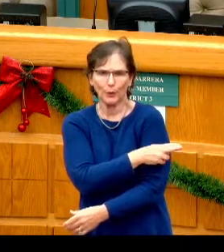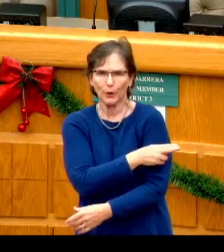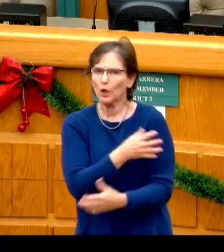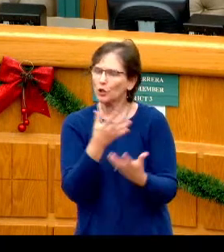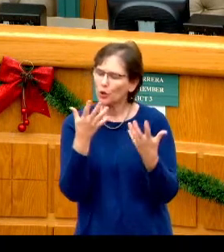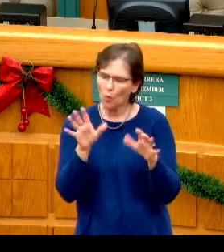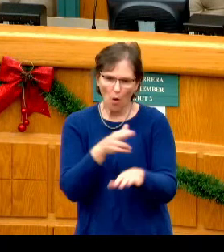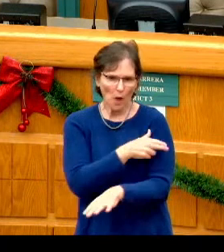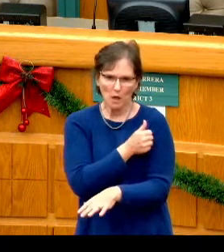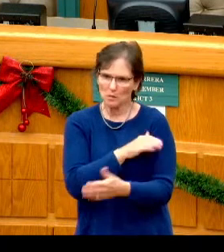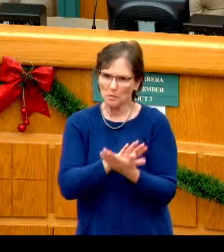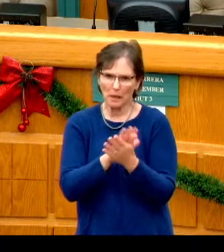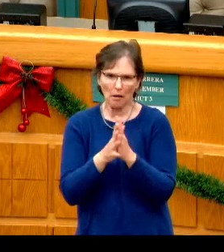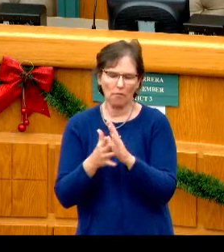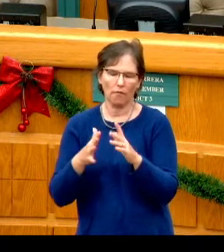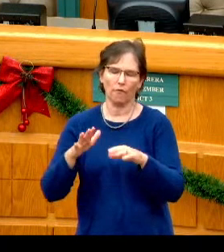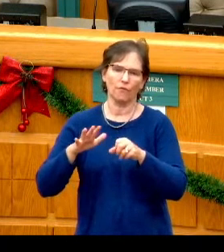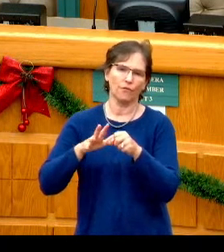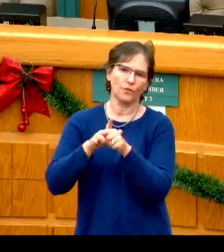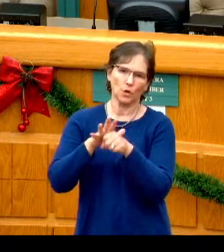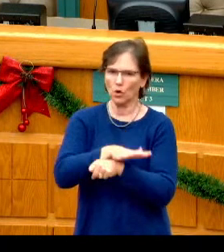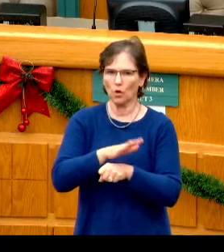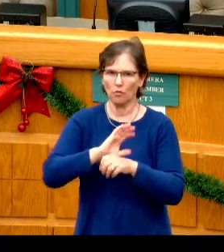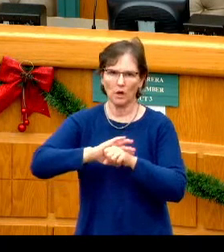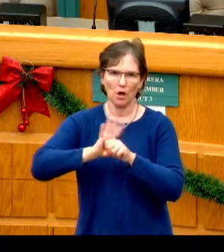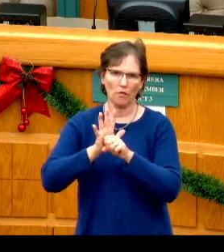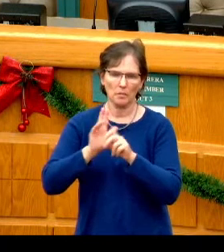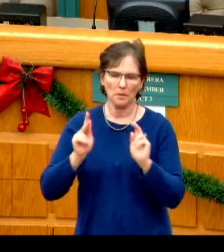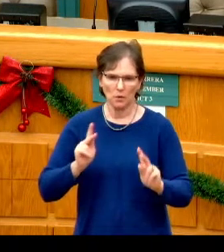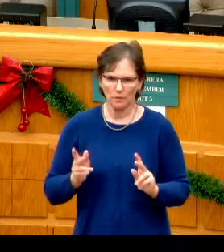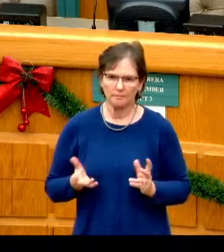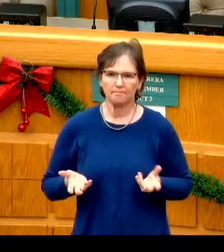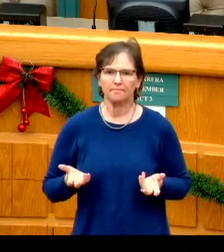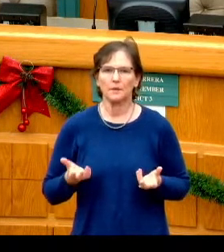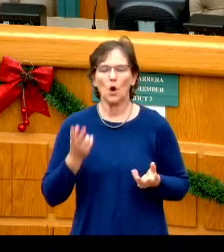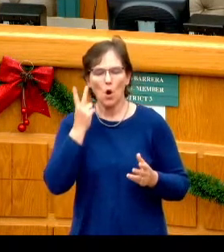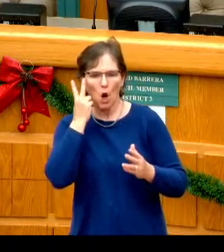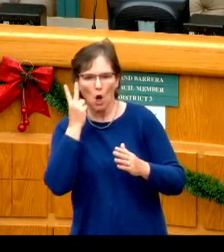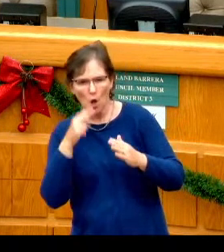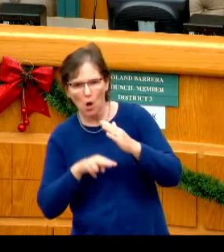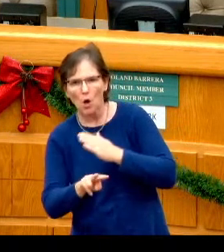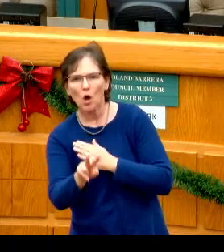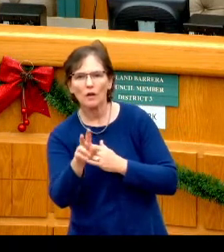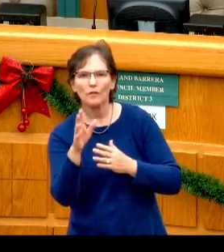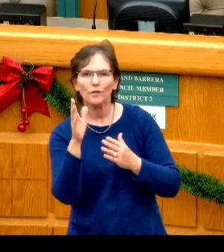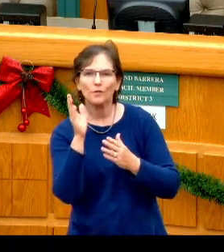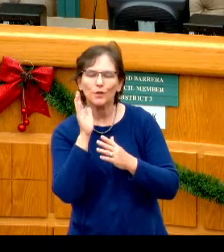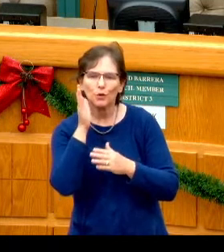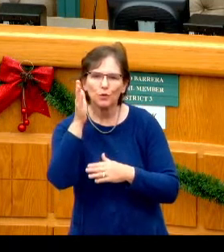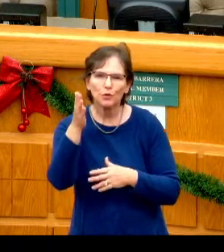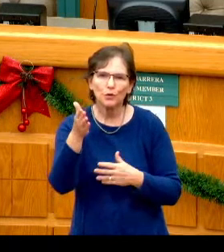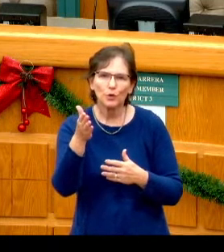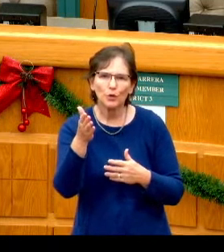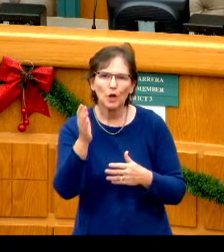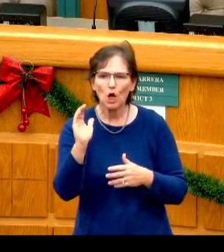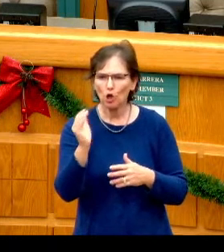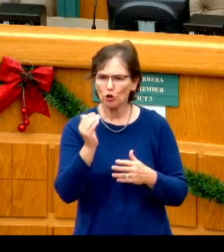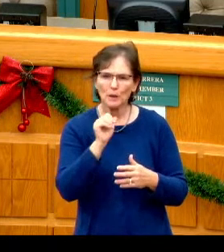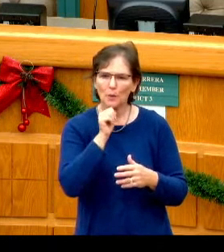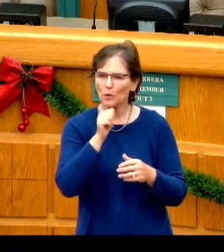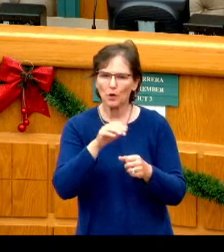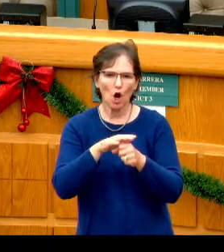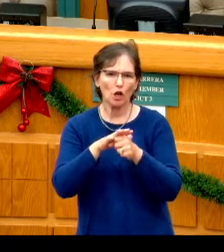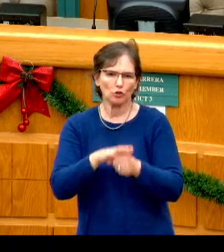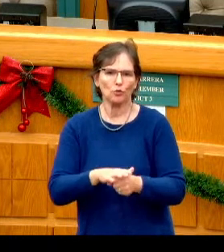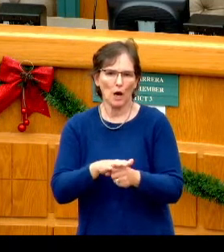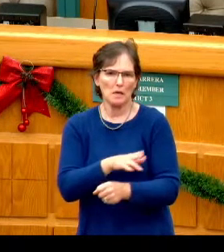new projection, which is the lower peak that's farther in the future, it looks like we're not going to stress the hospital